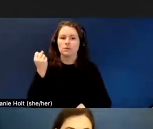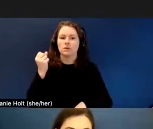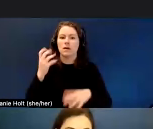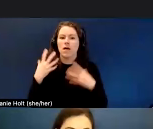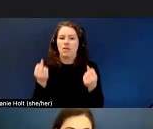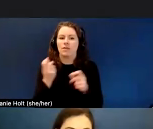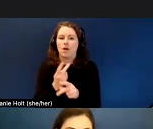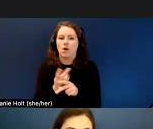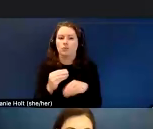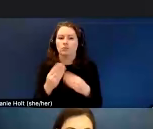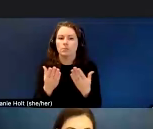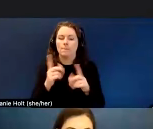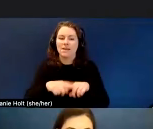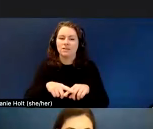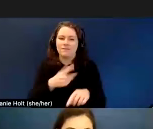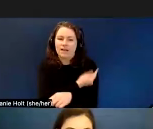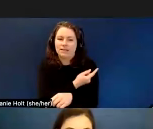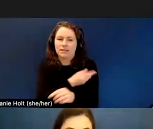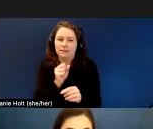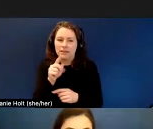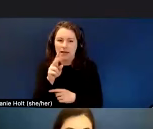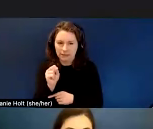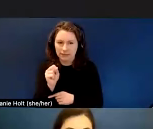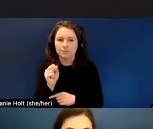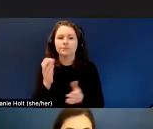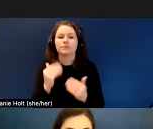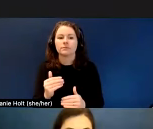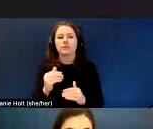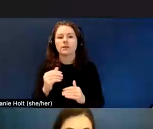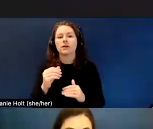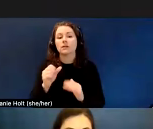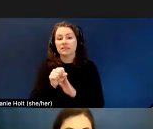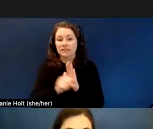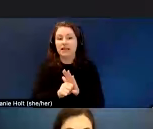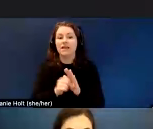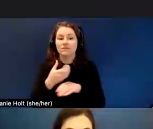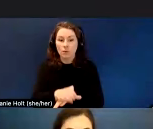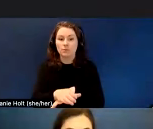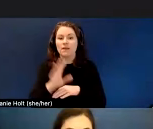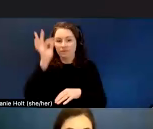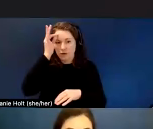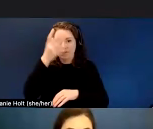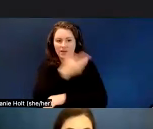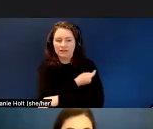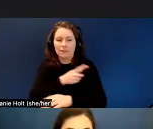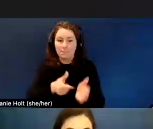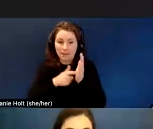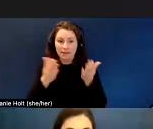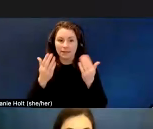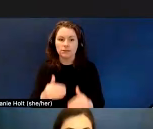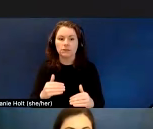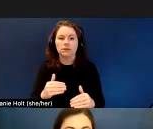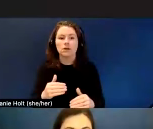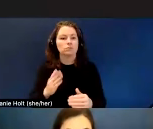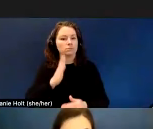status, relative to state enforcement of federal vaccination mandates, prohibiting the state from requiring businesses to require vaccine